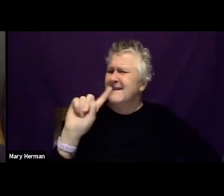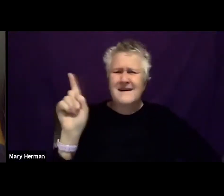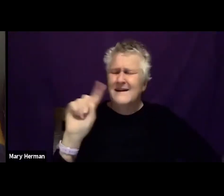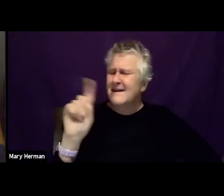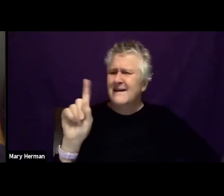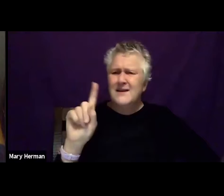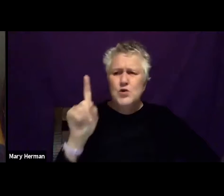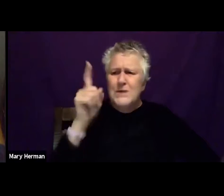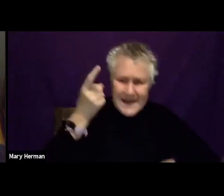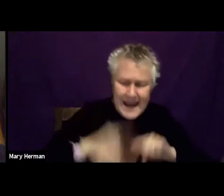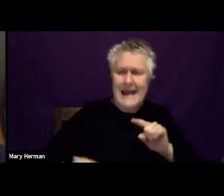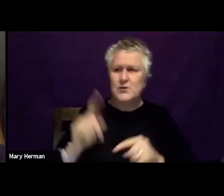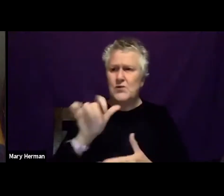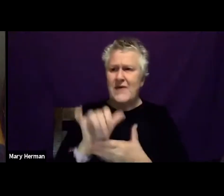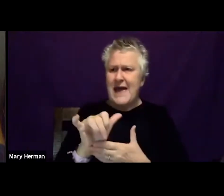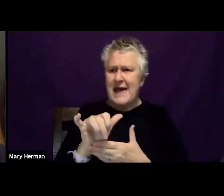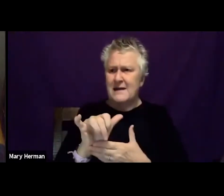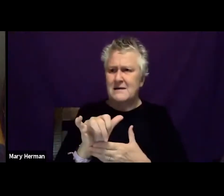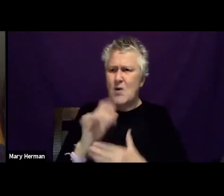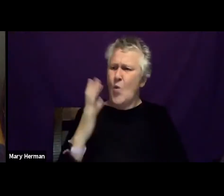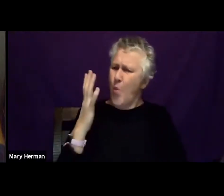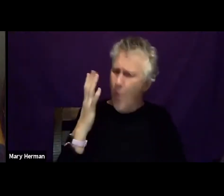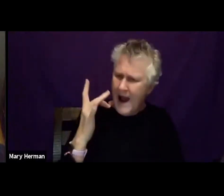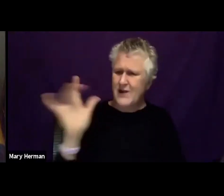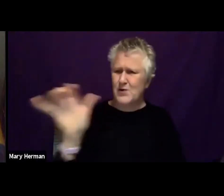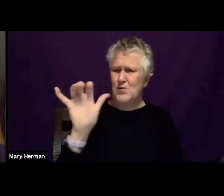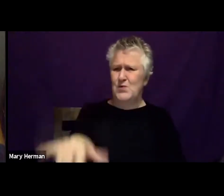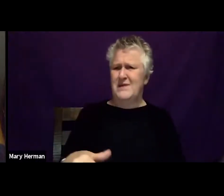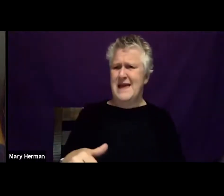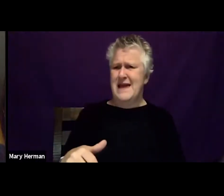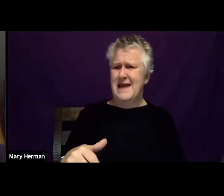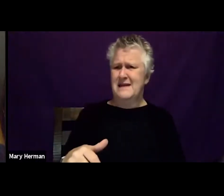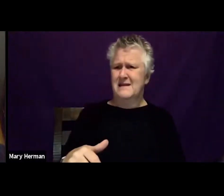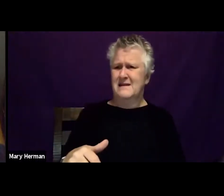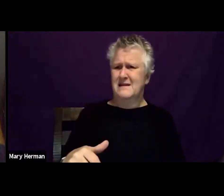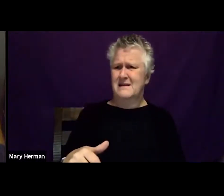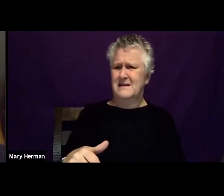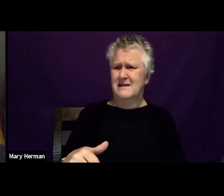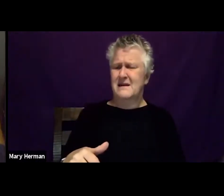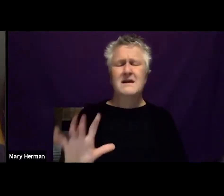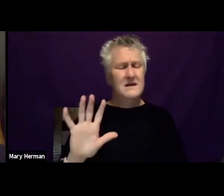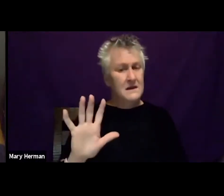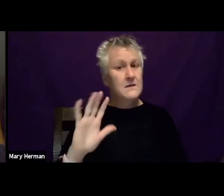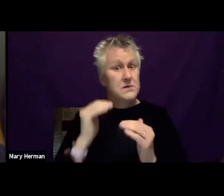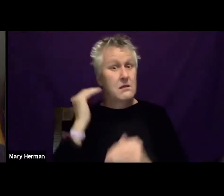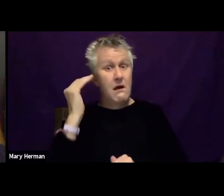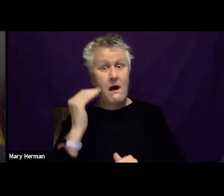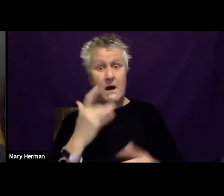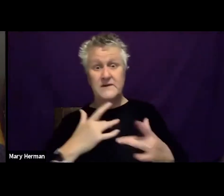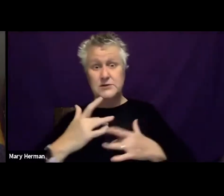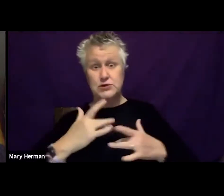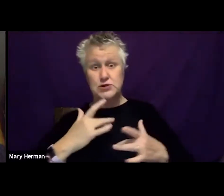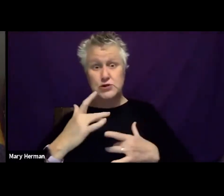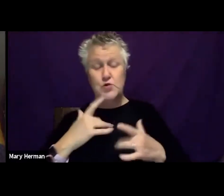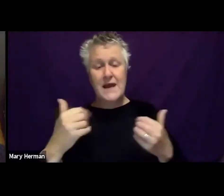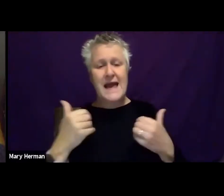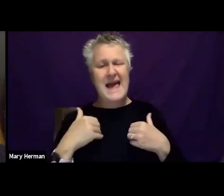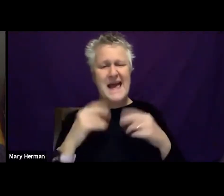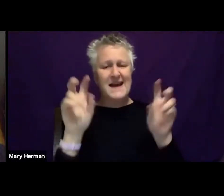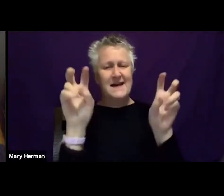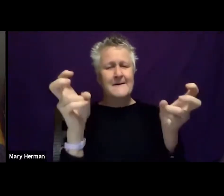not acceptable. There was also real concern that we had a frailty scale